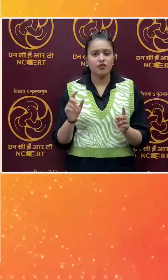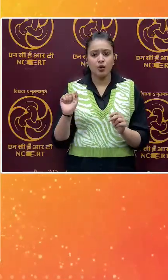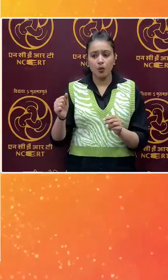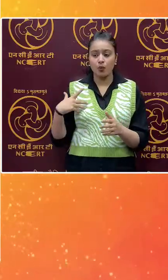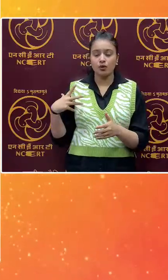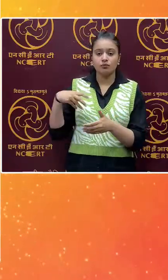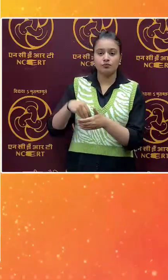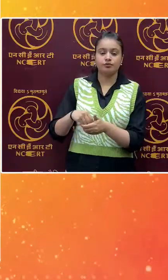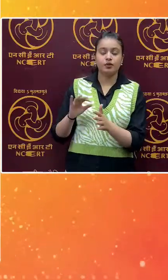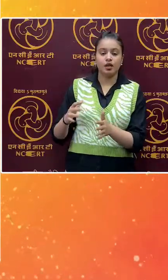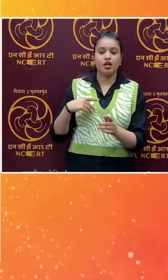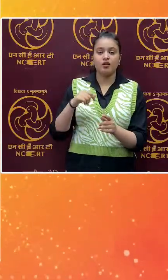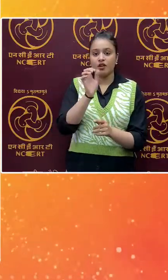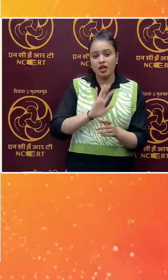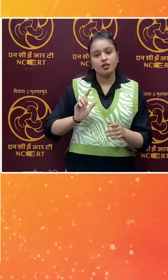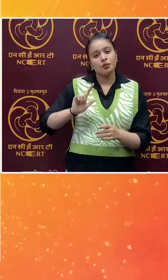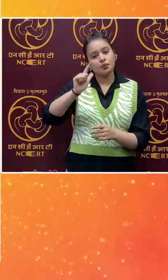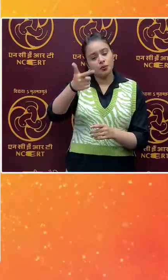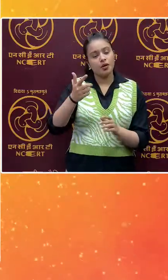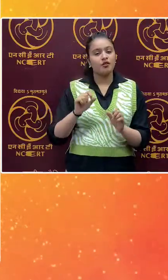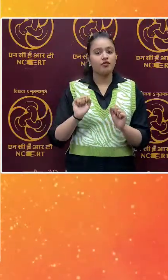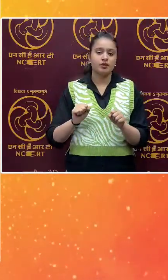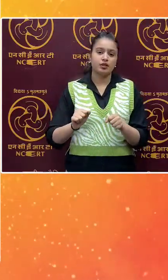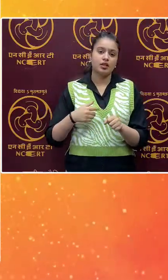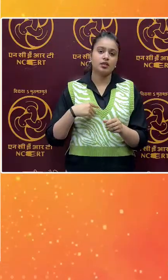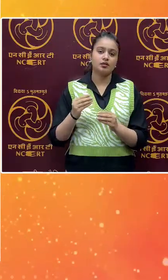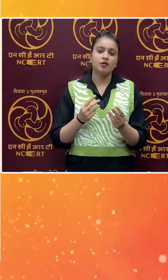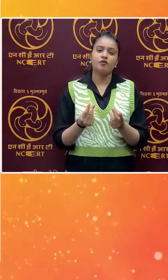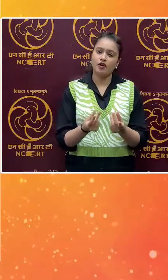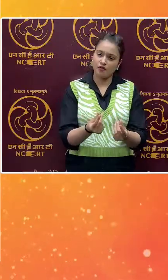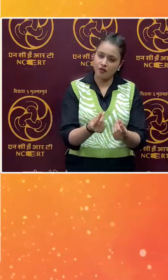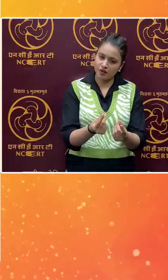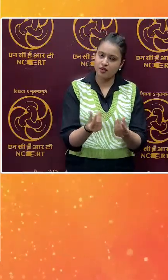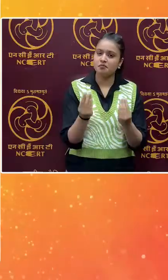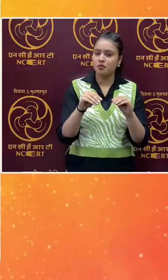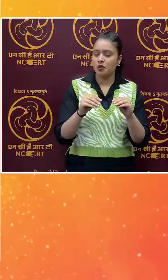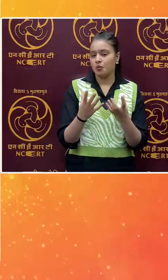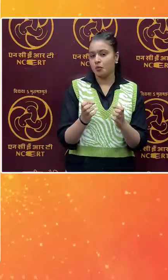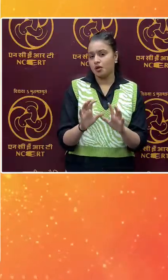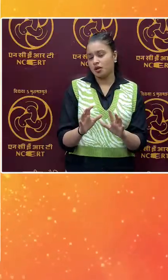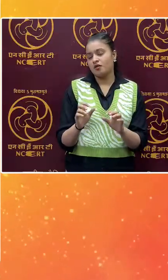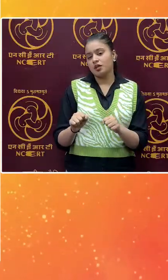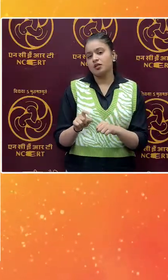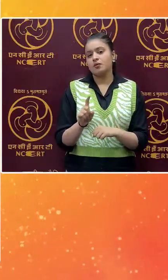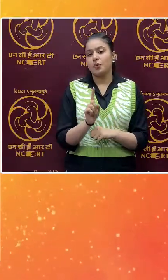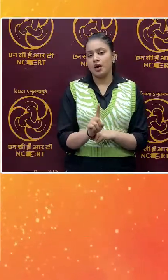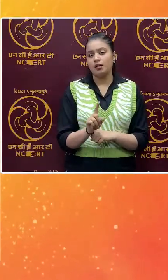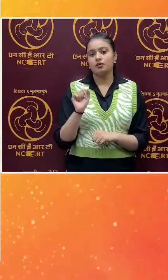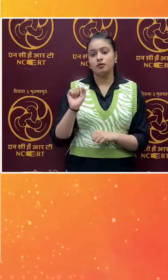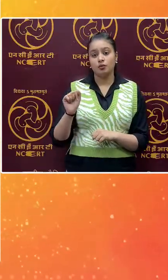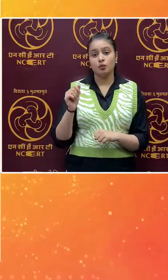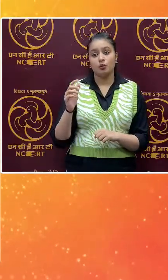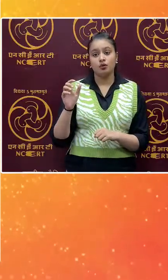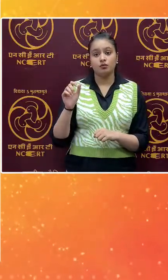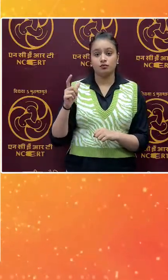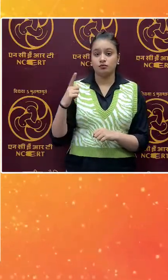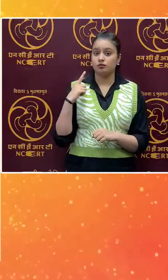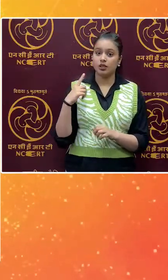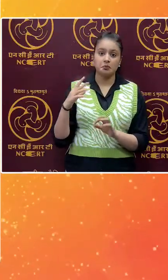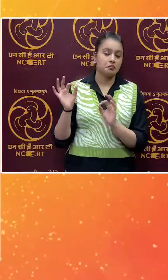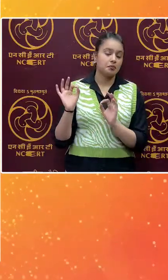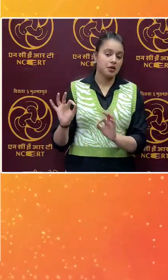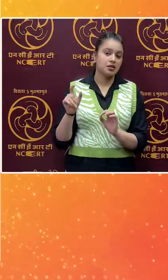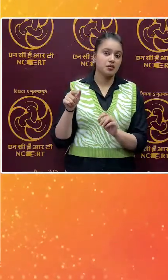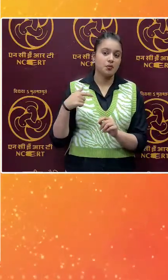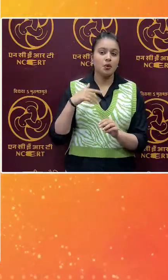still active in India's destiny. Maybe things would have happened a little faster. Yeah. They may, but because he was a very towering leader, Wow, yes. you know,